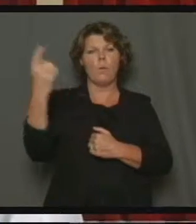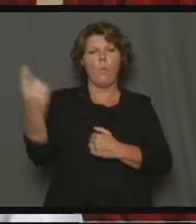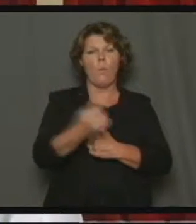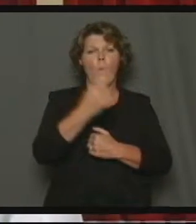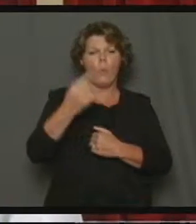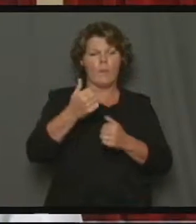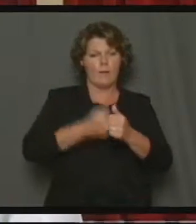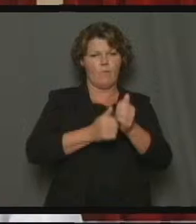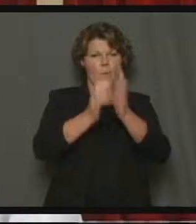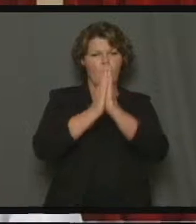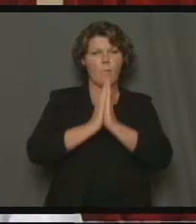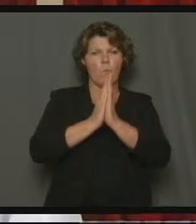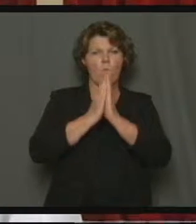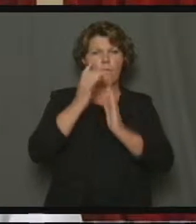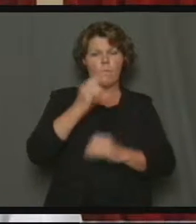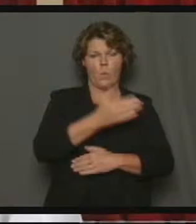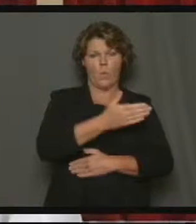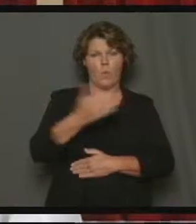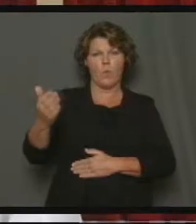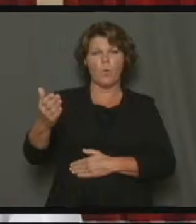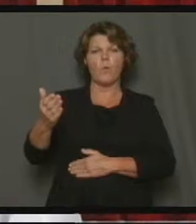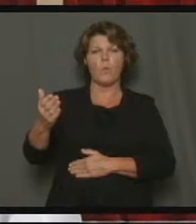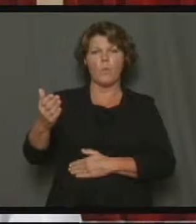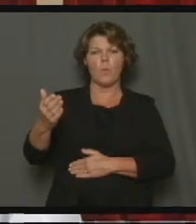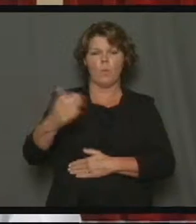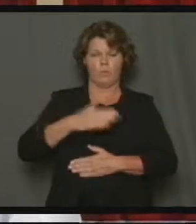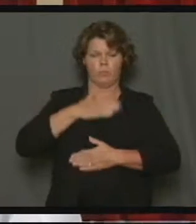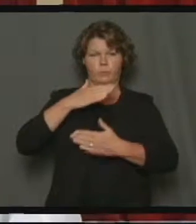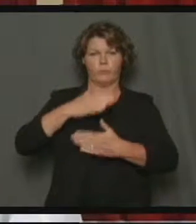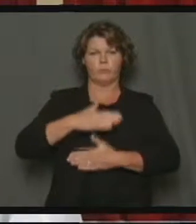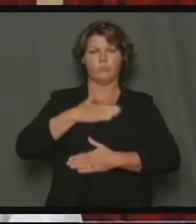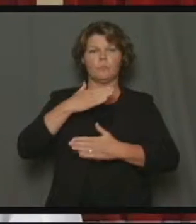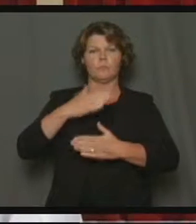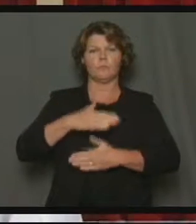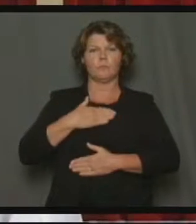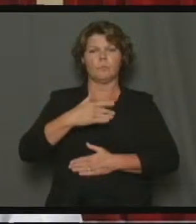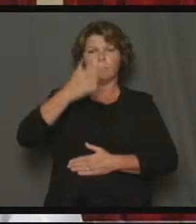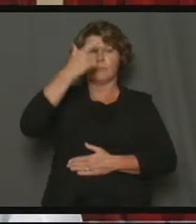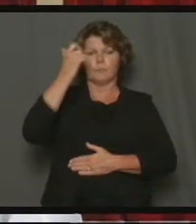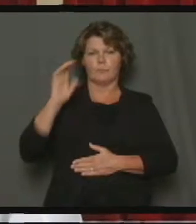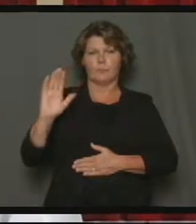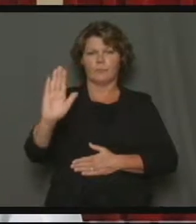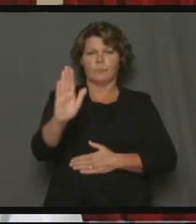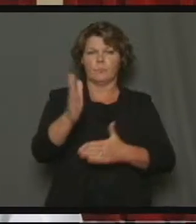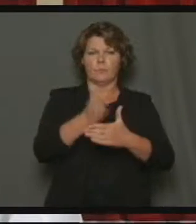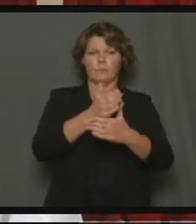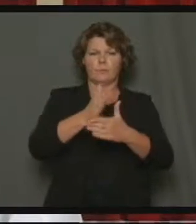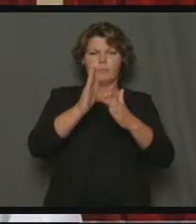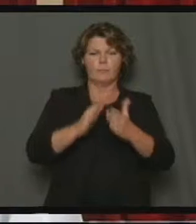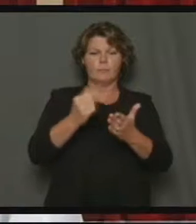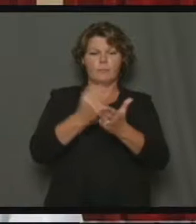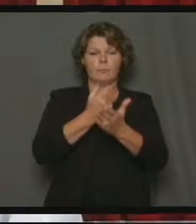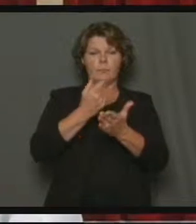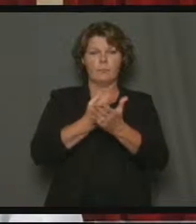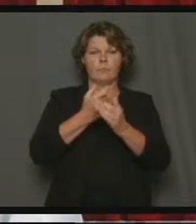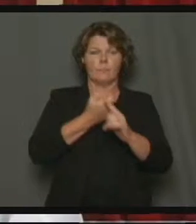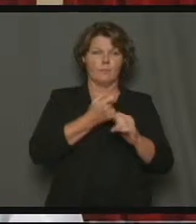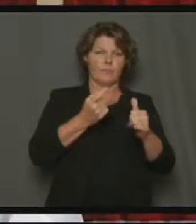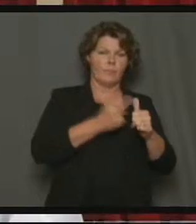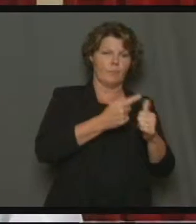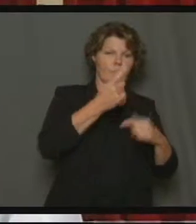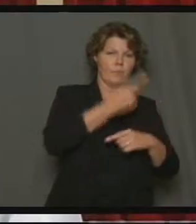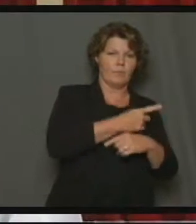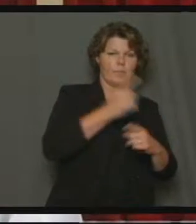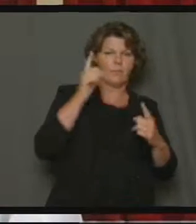every prayer of mine for you, all making my prayer with joy because of your partnership in the gospel from the first day